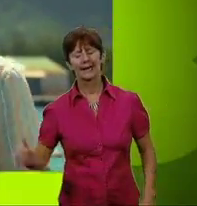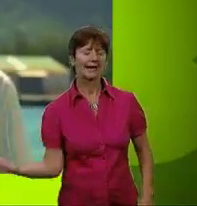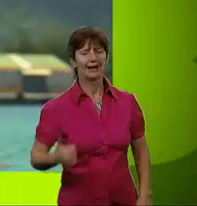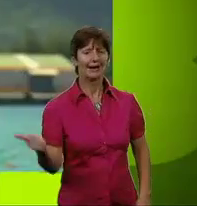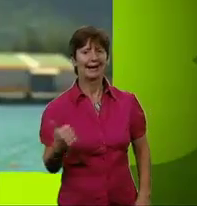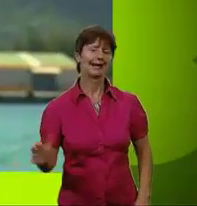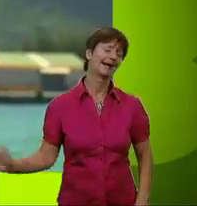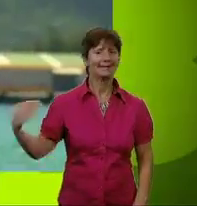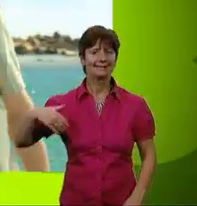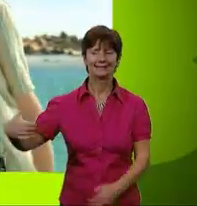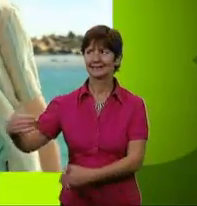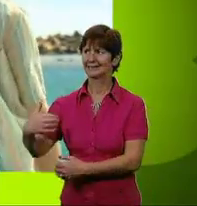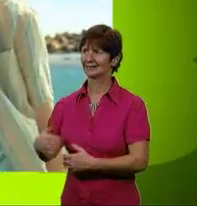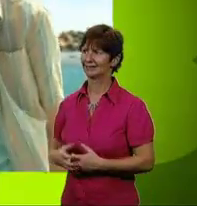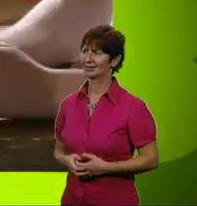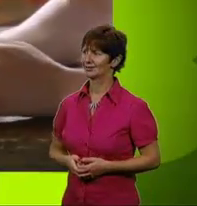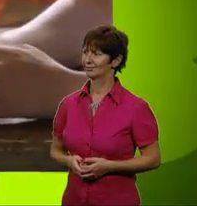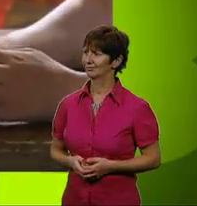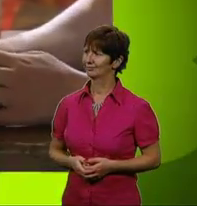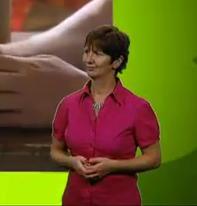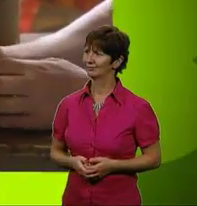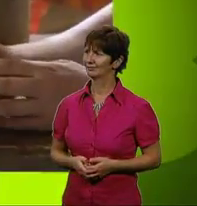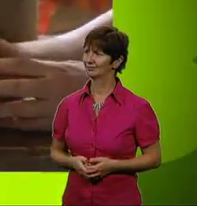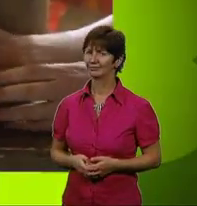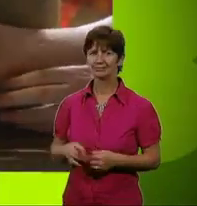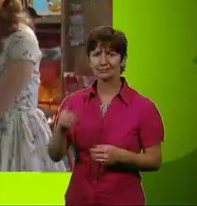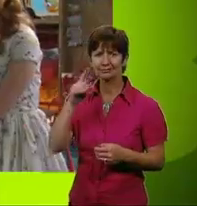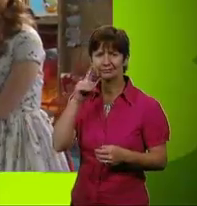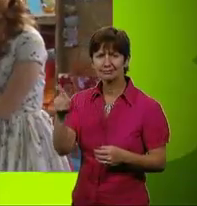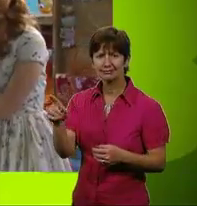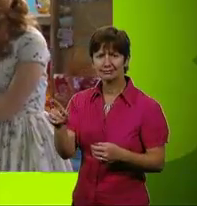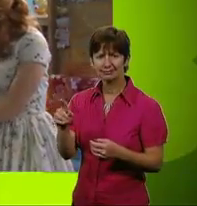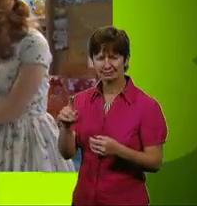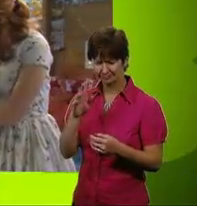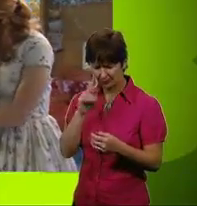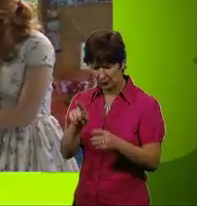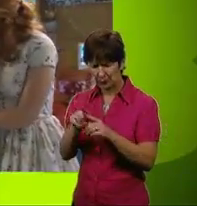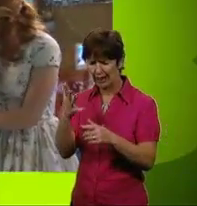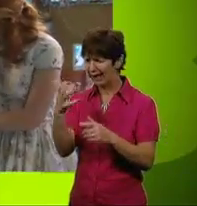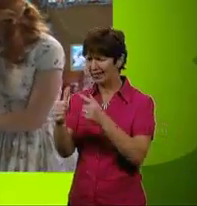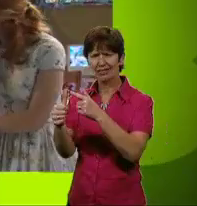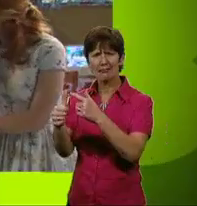Okay. Okay, yeah. And the pattern almost looks like a thumbprint.